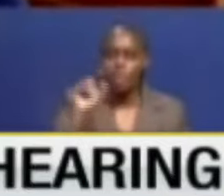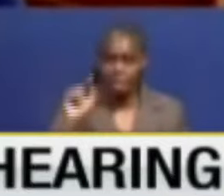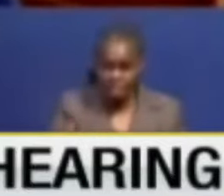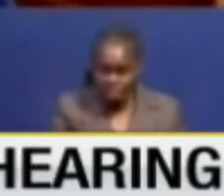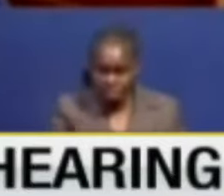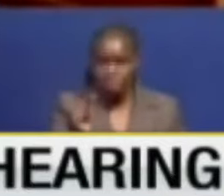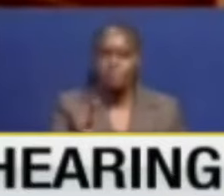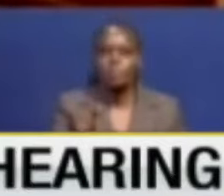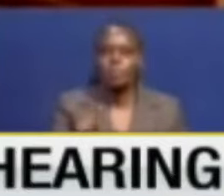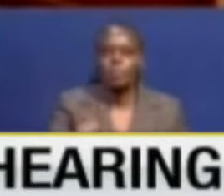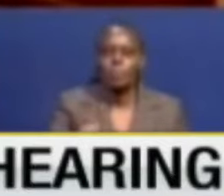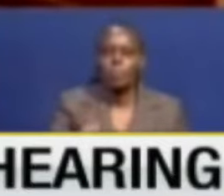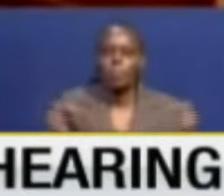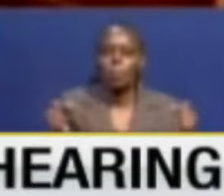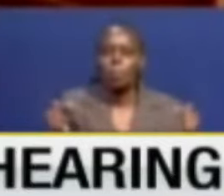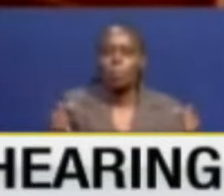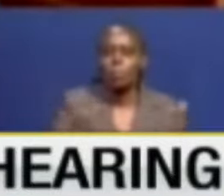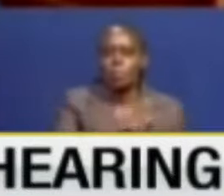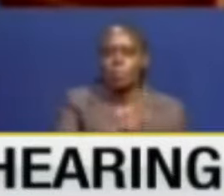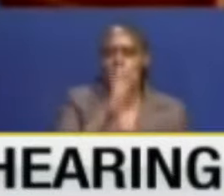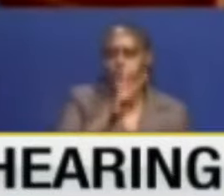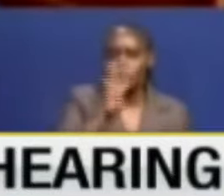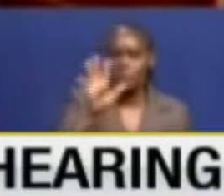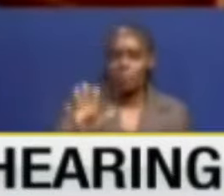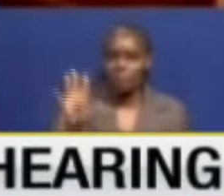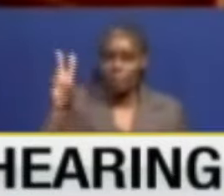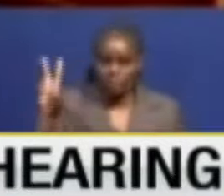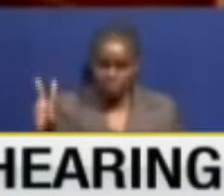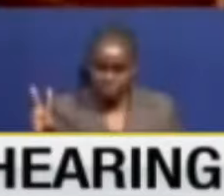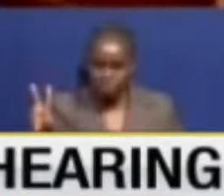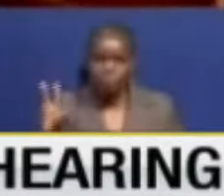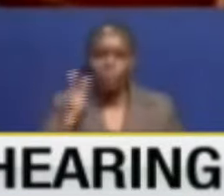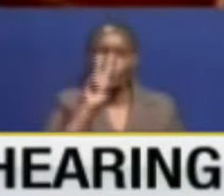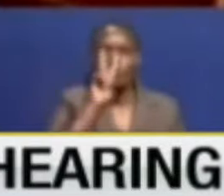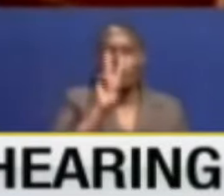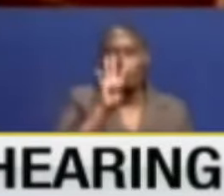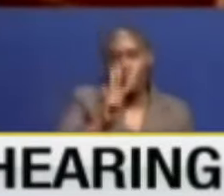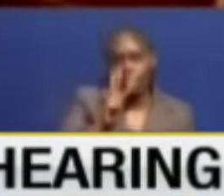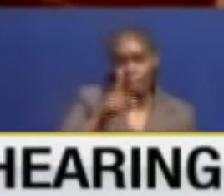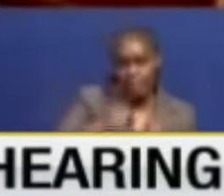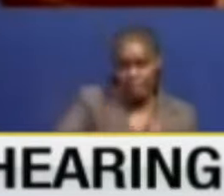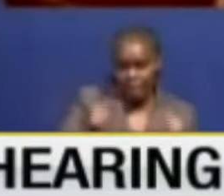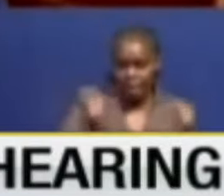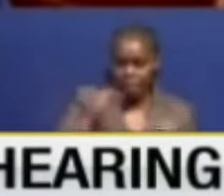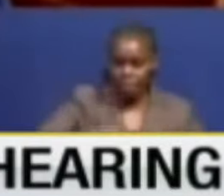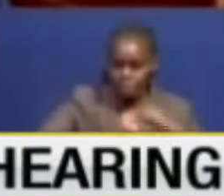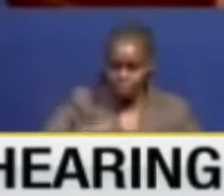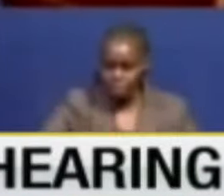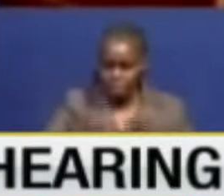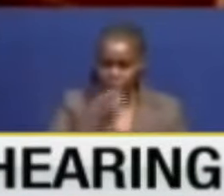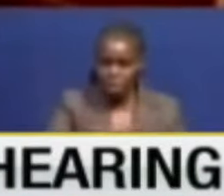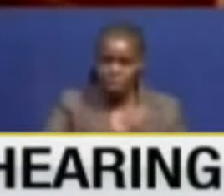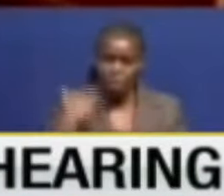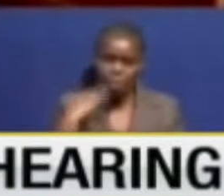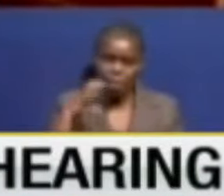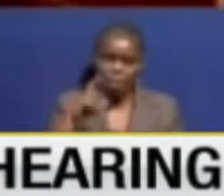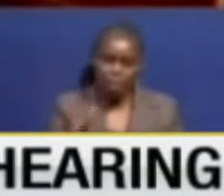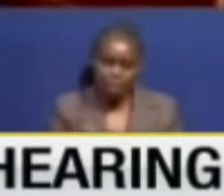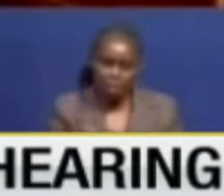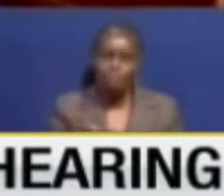74,340,000, contrary to sections 45, 2 and 46 of the Anti-Corruption and Economic Crimes